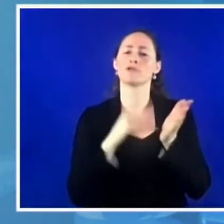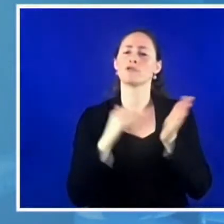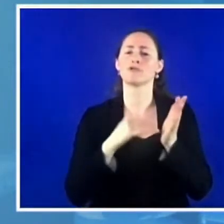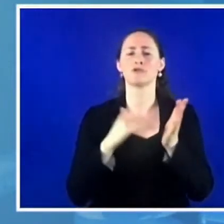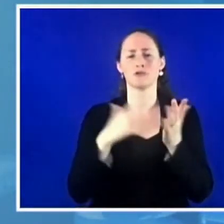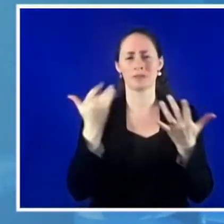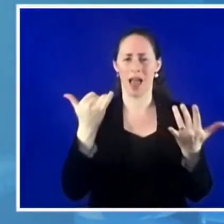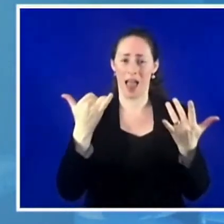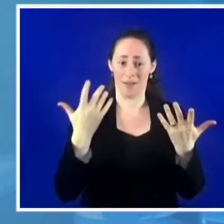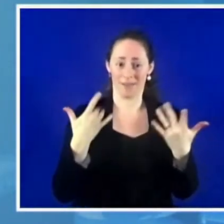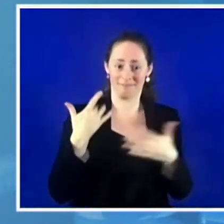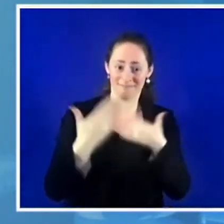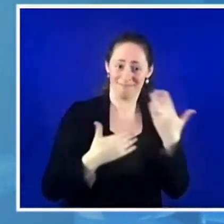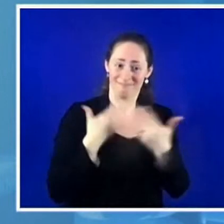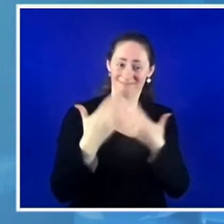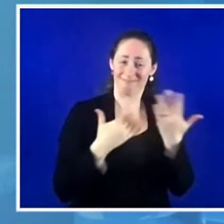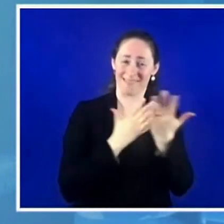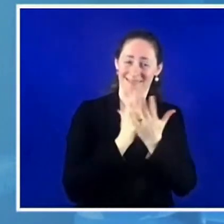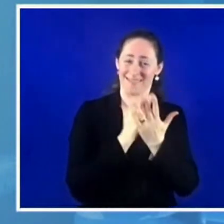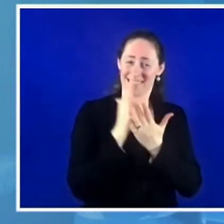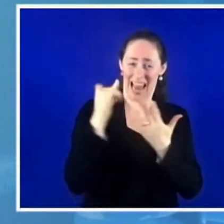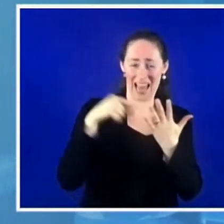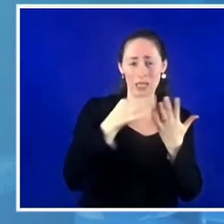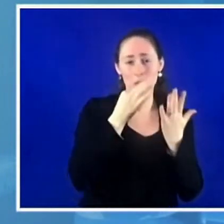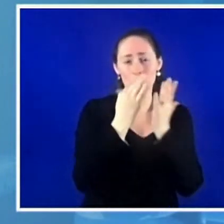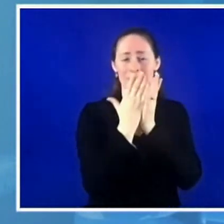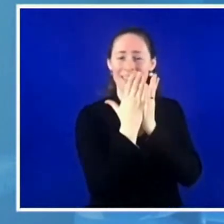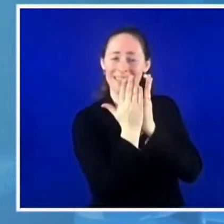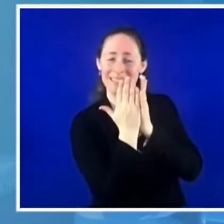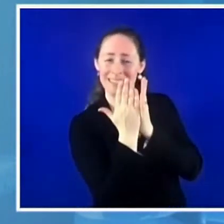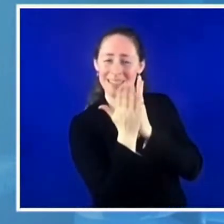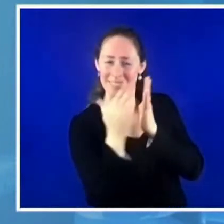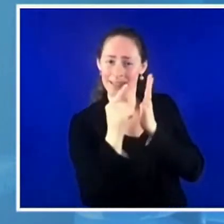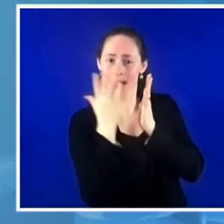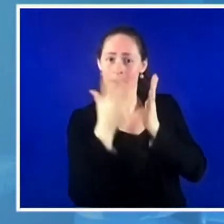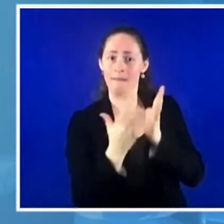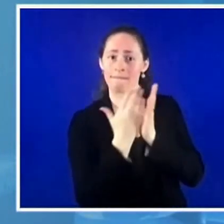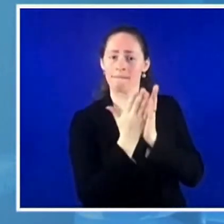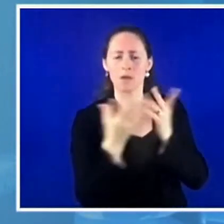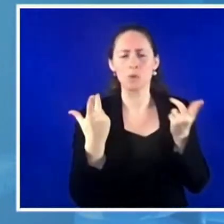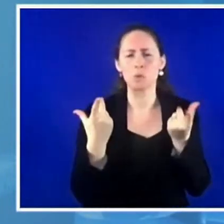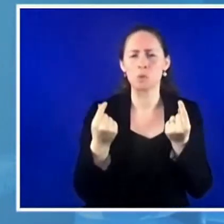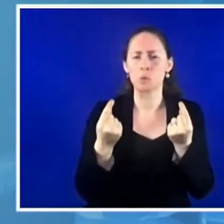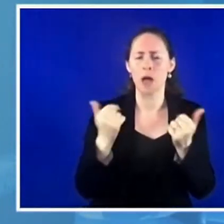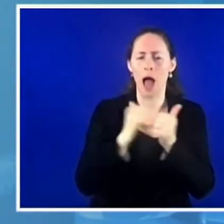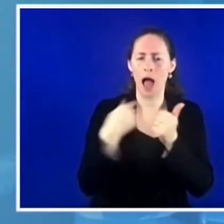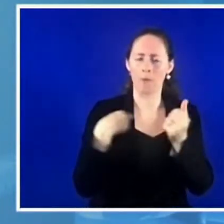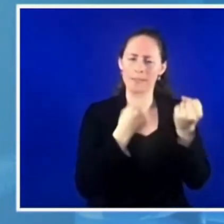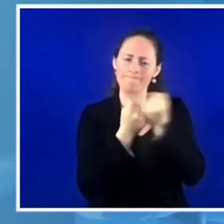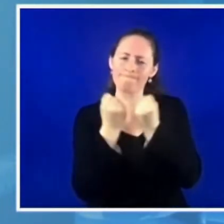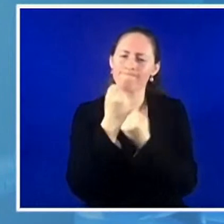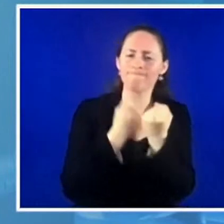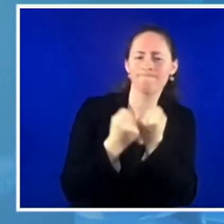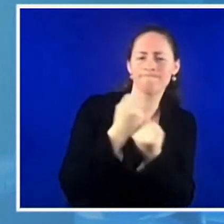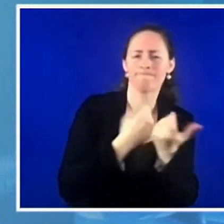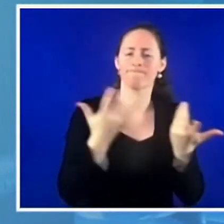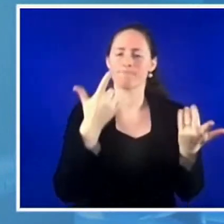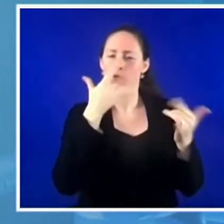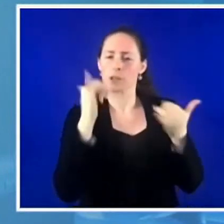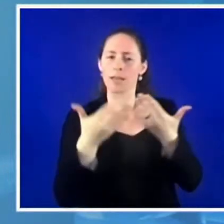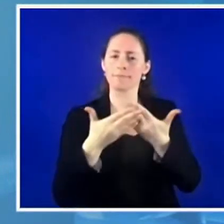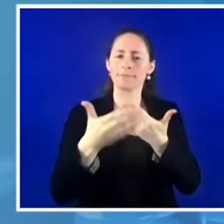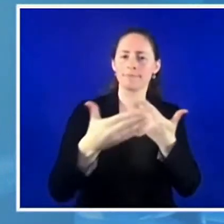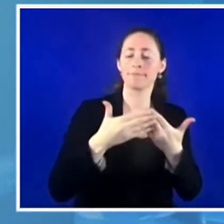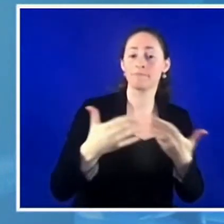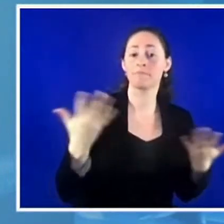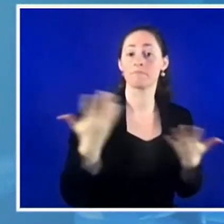to help people get vaccinated? For some of us, that means calling your patients and asking them if they've been vaccinated and then helping answer